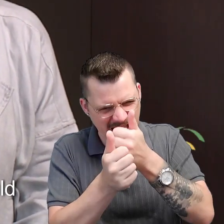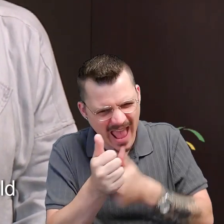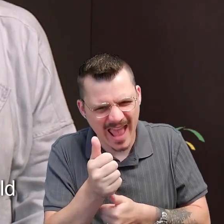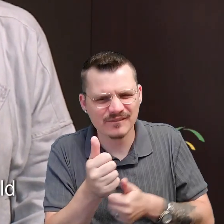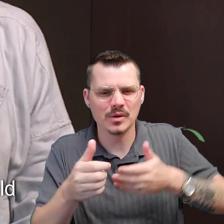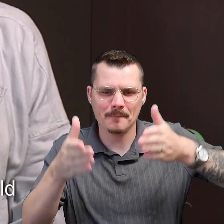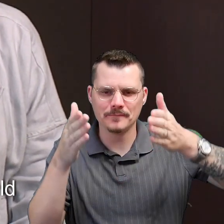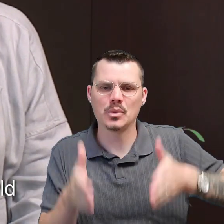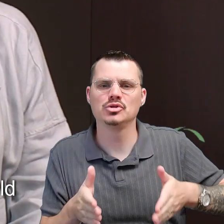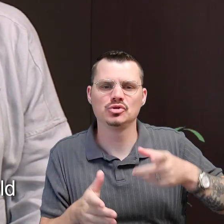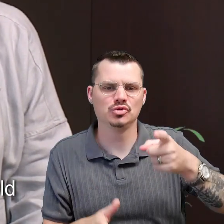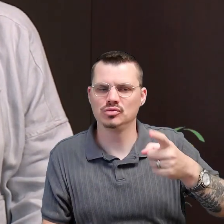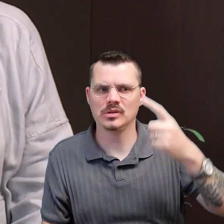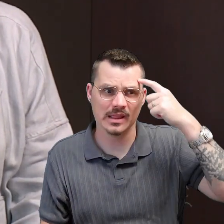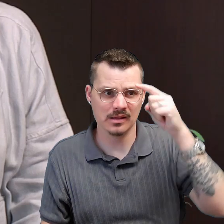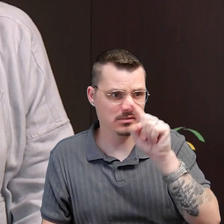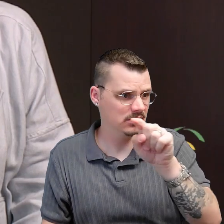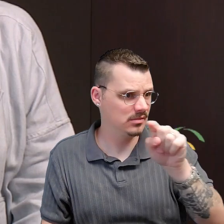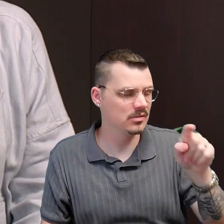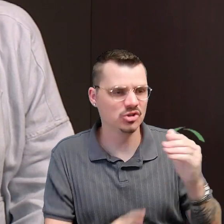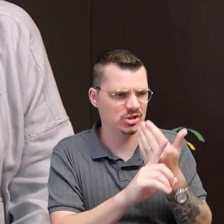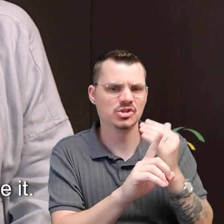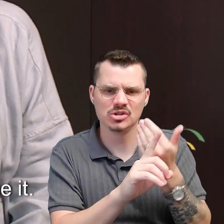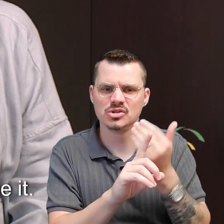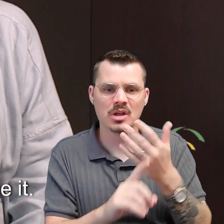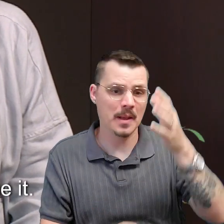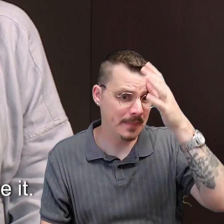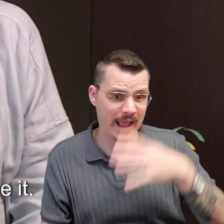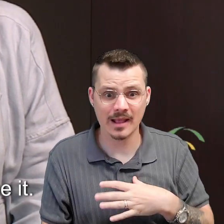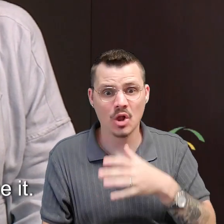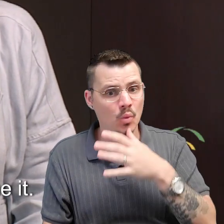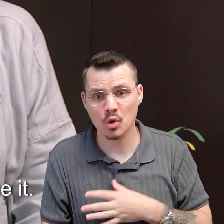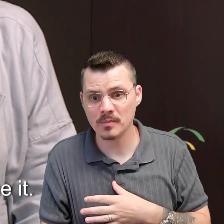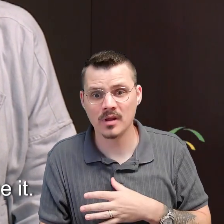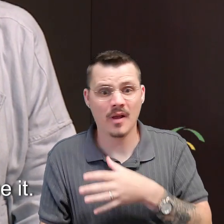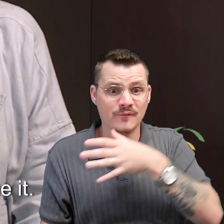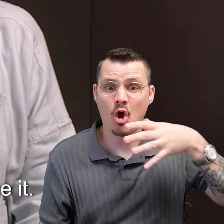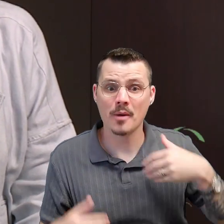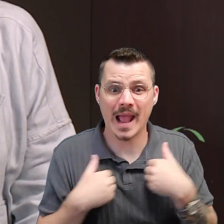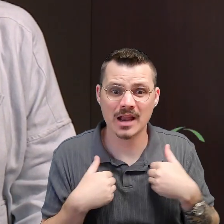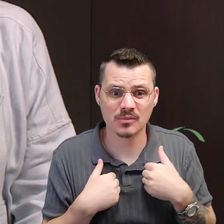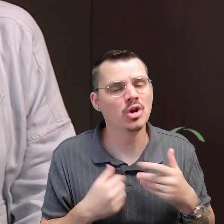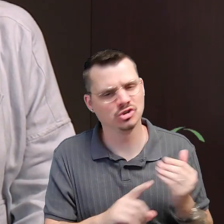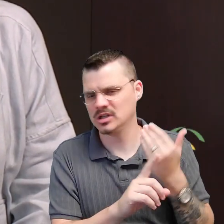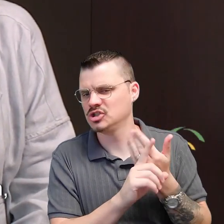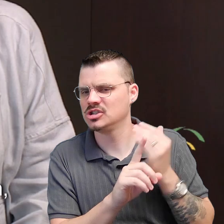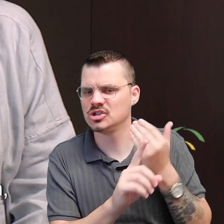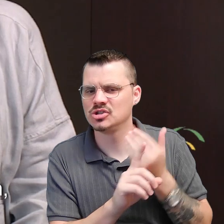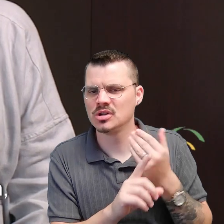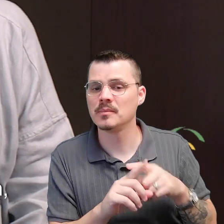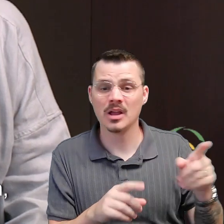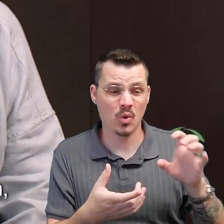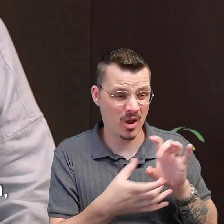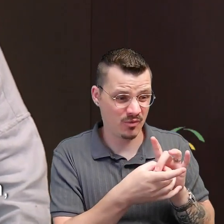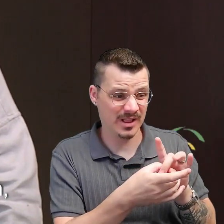every different person you could imagine. Men, women, farm animals, you name it. But for